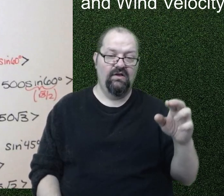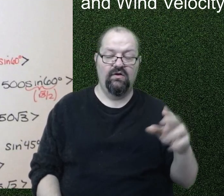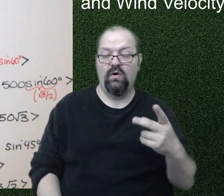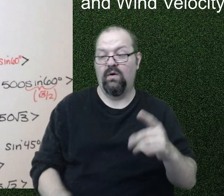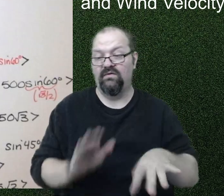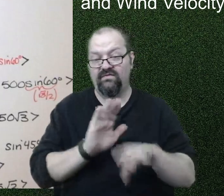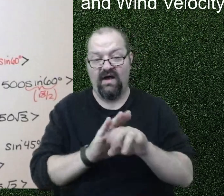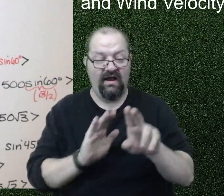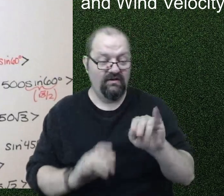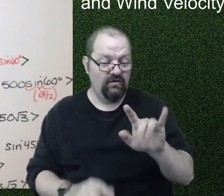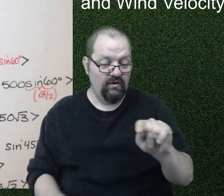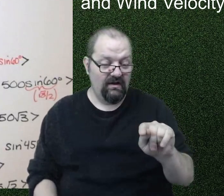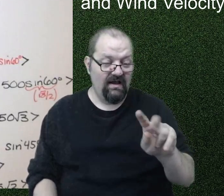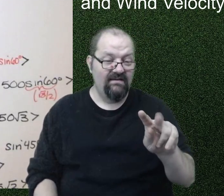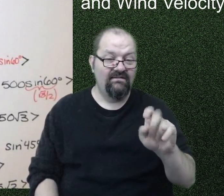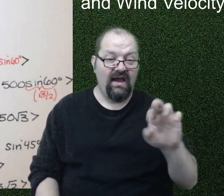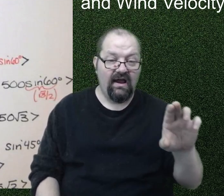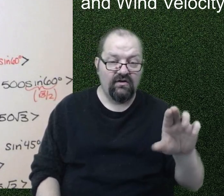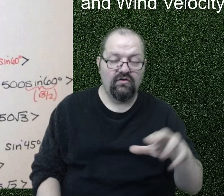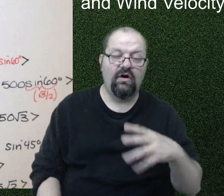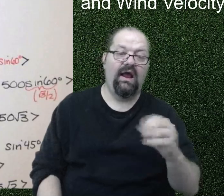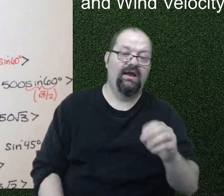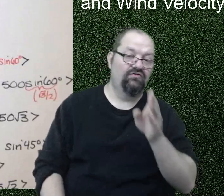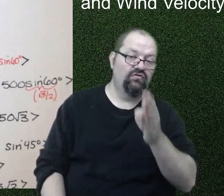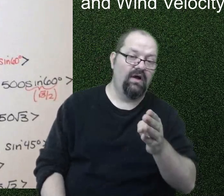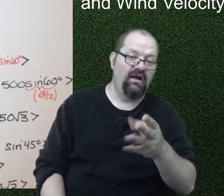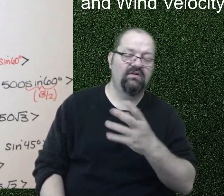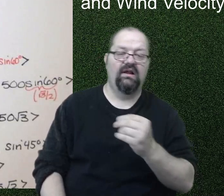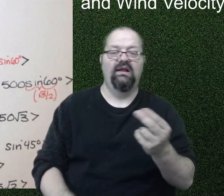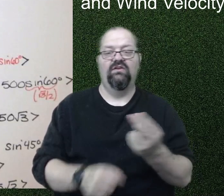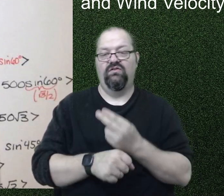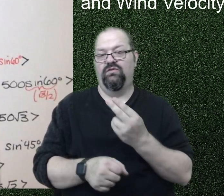unit vectors in direction and use